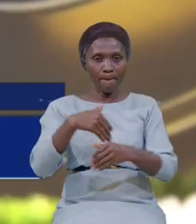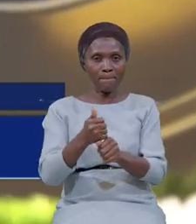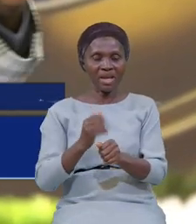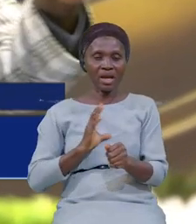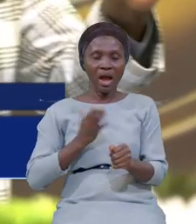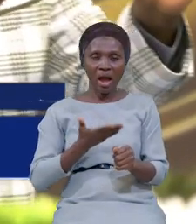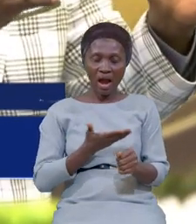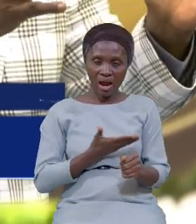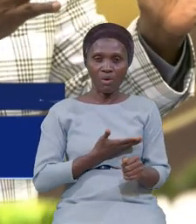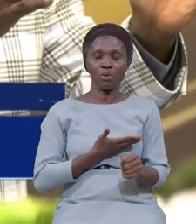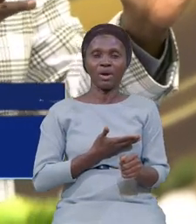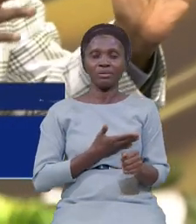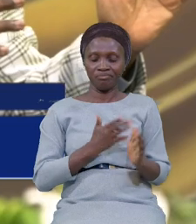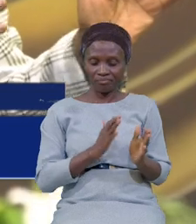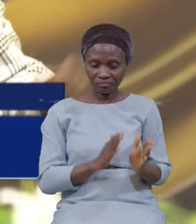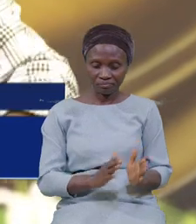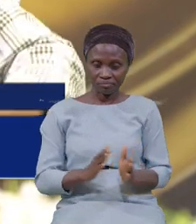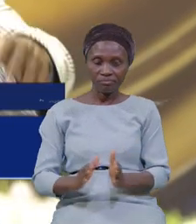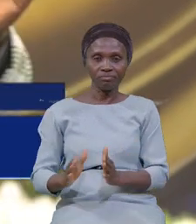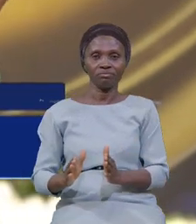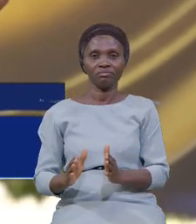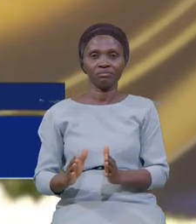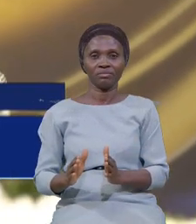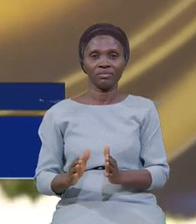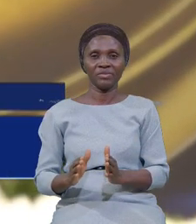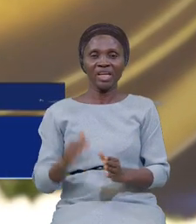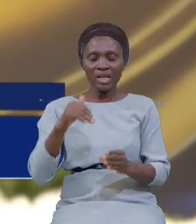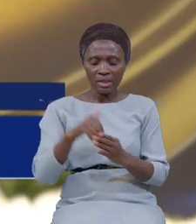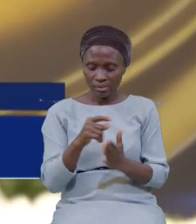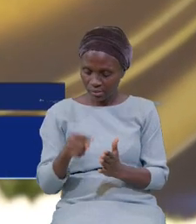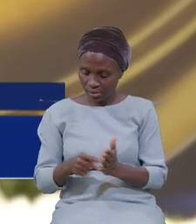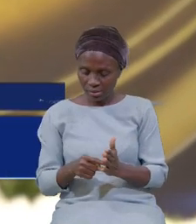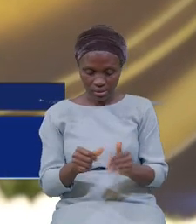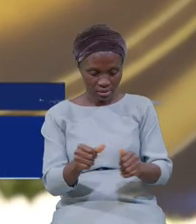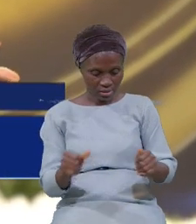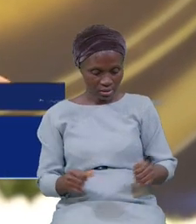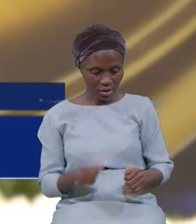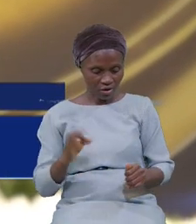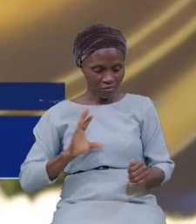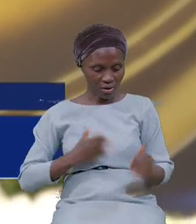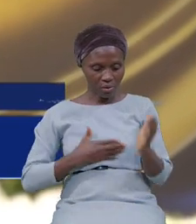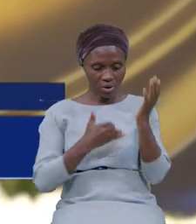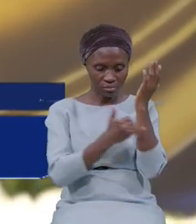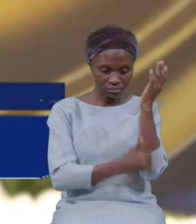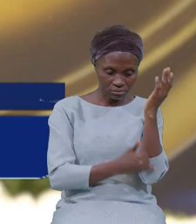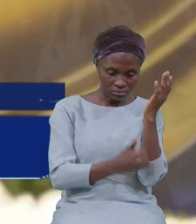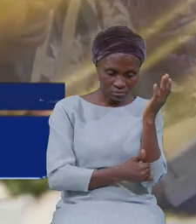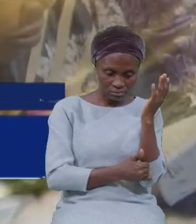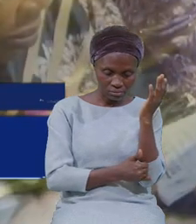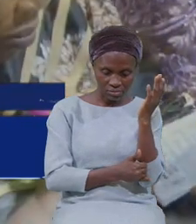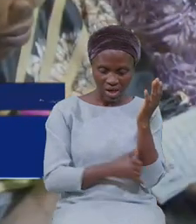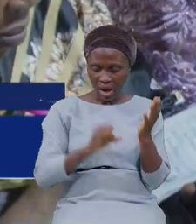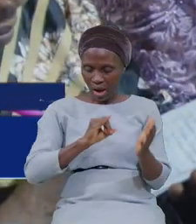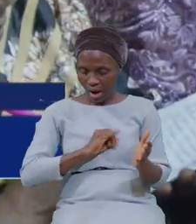in this area, in our country? In this area, in the life of our country, I want